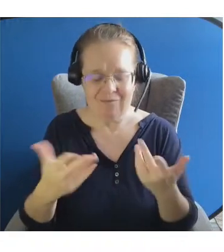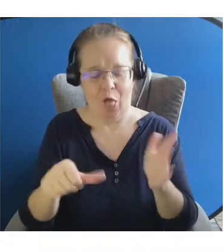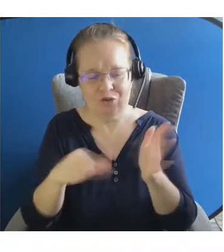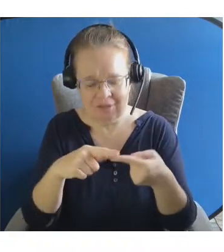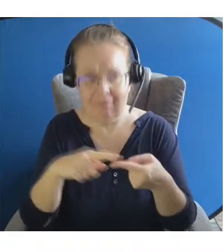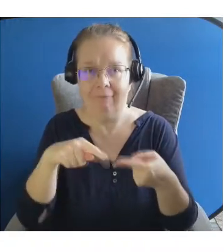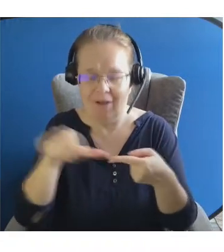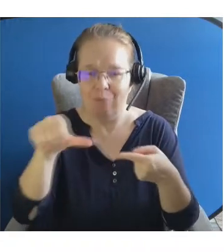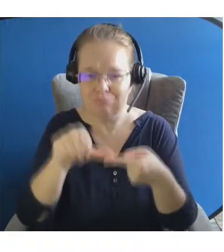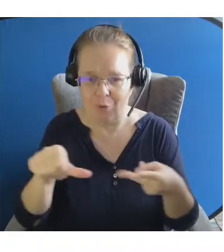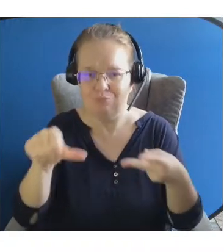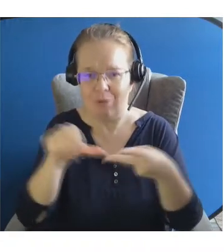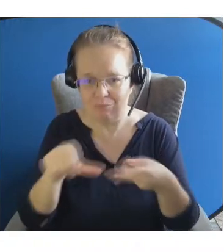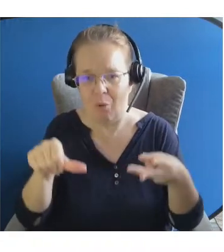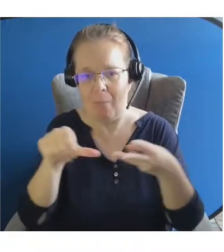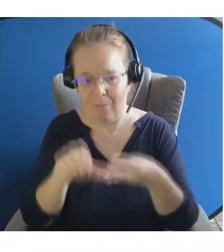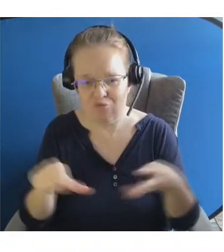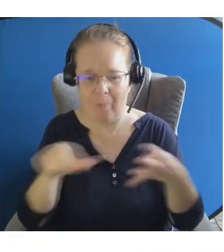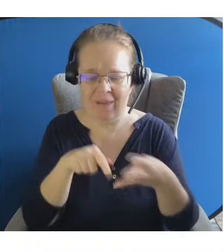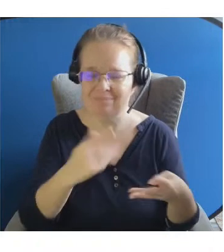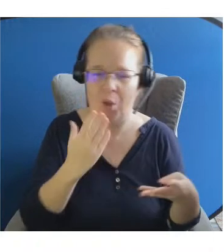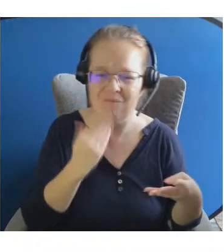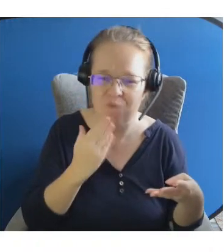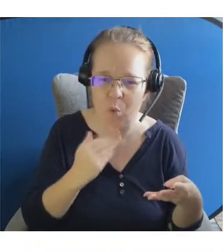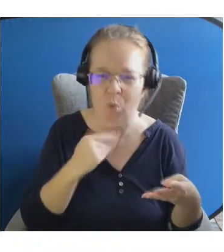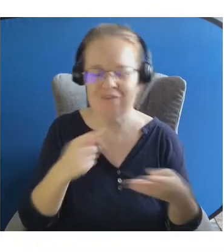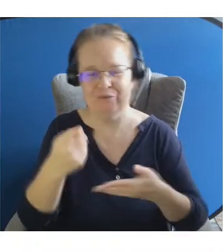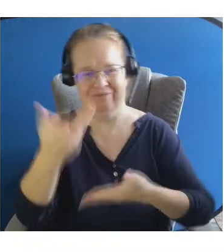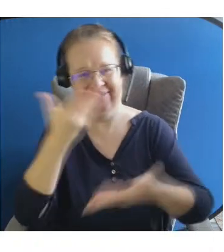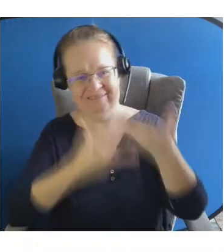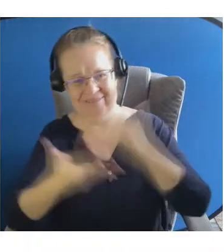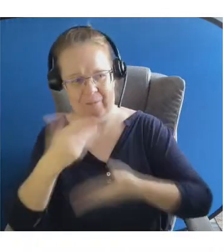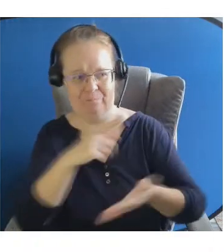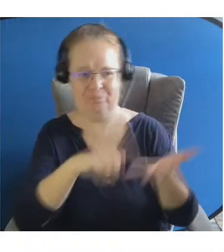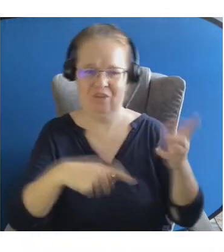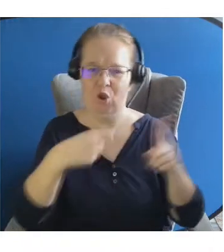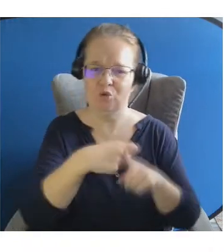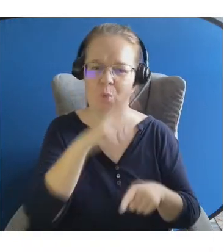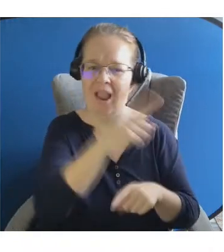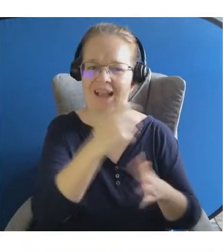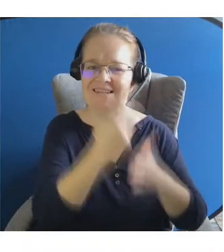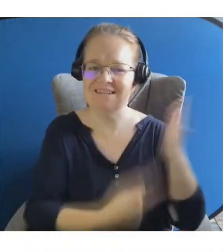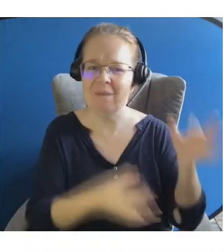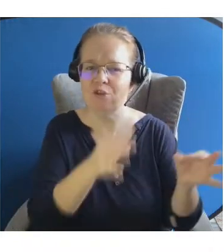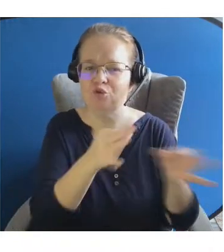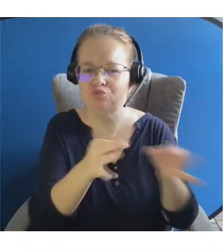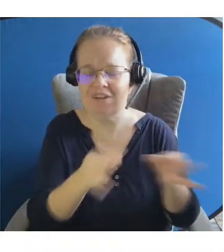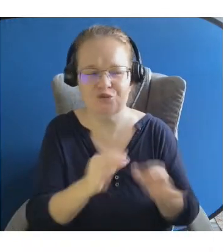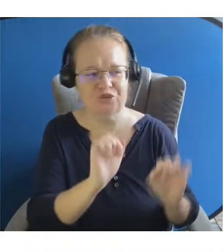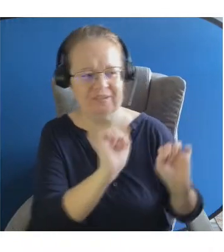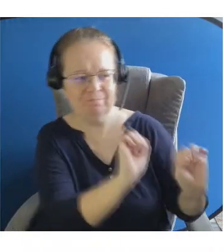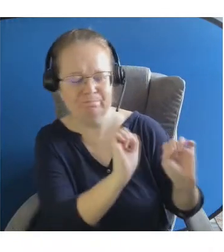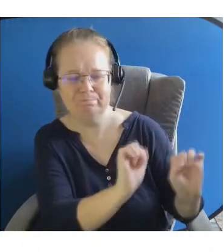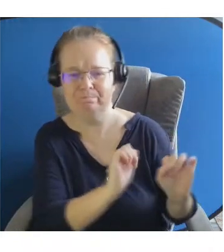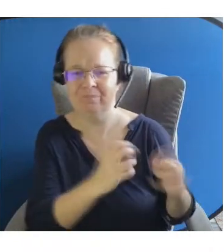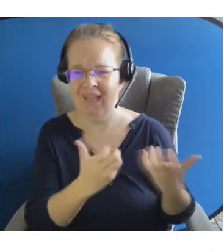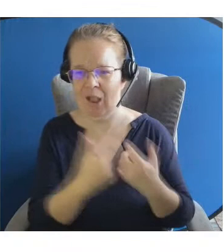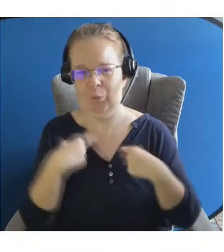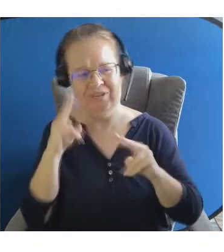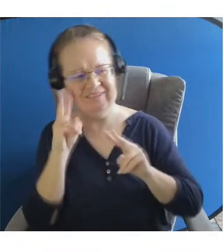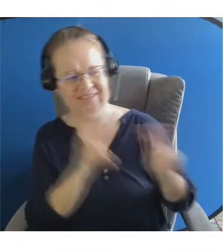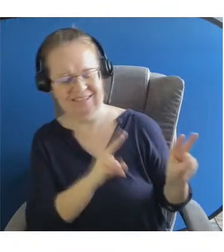and flaws in what you explained in the UK disability strategy and how we see